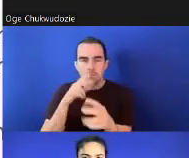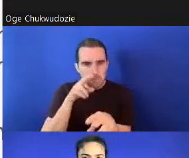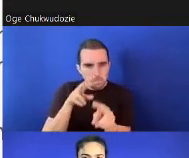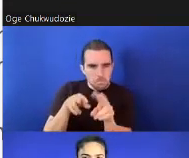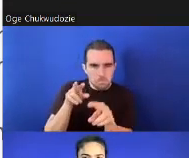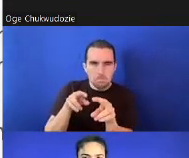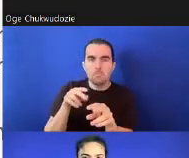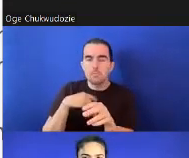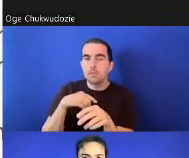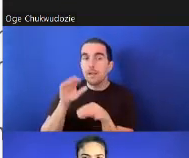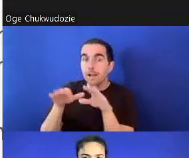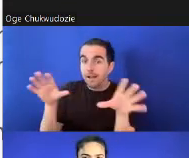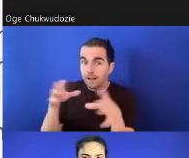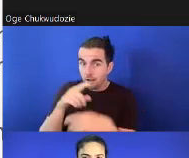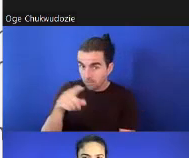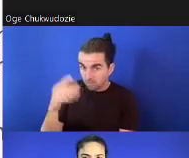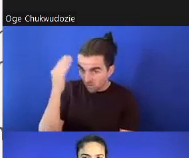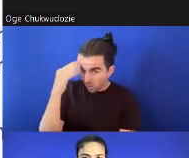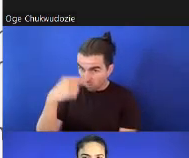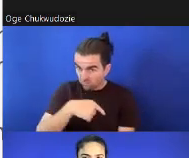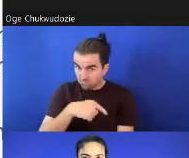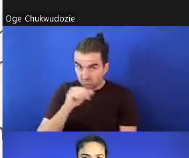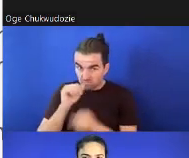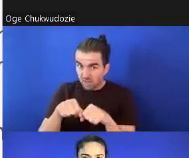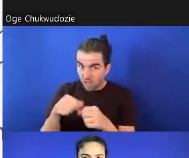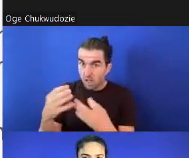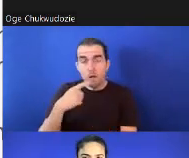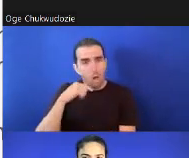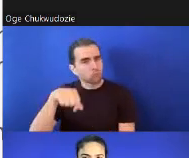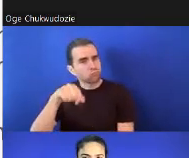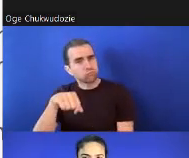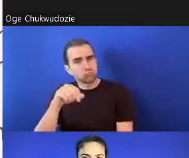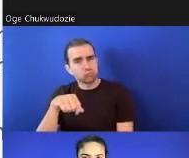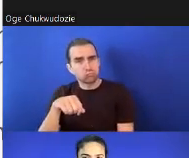And they said no. Why don't you use them? They said we think that